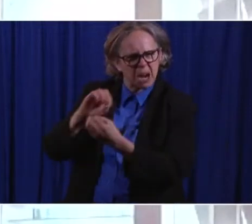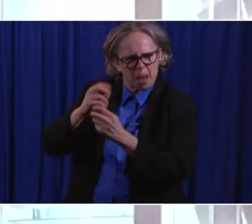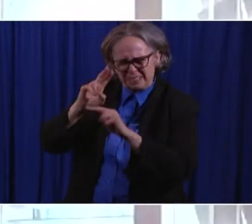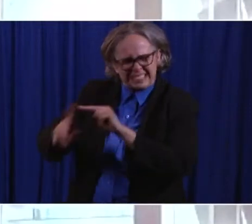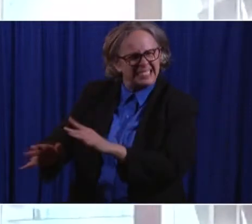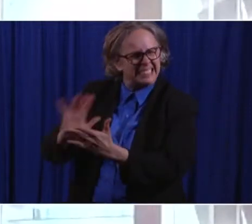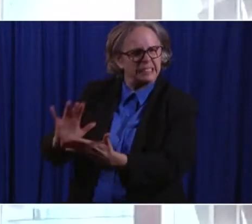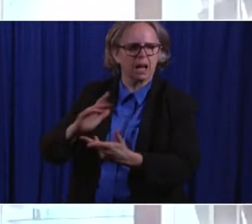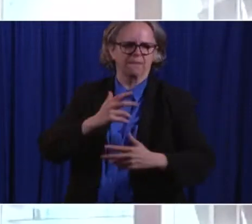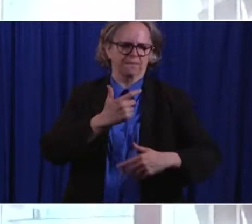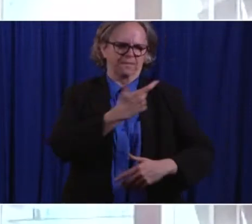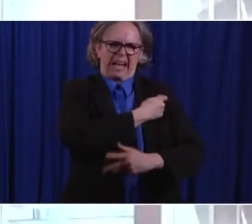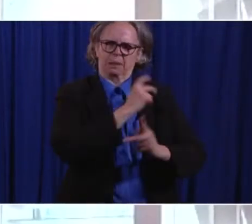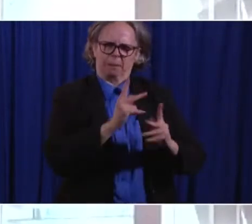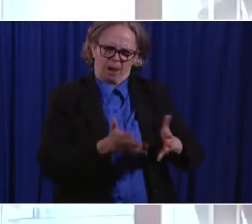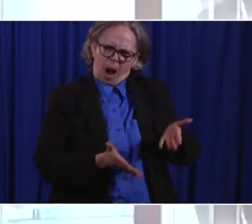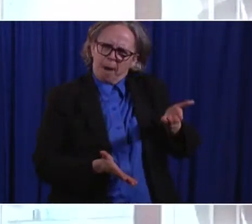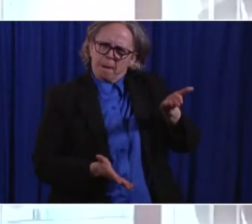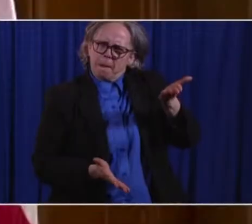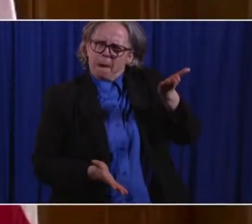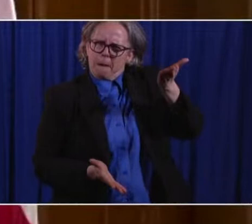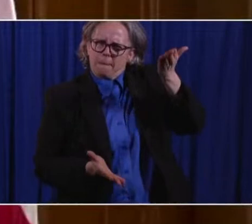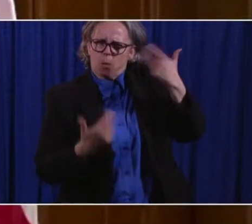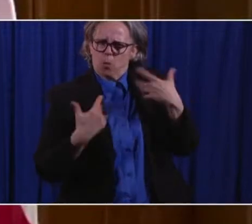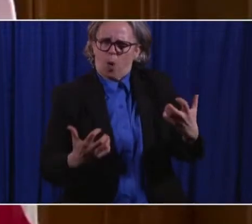needing hospitalization and advanced care?